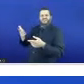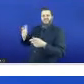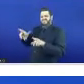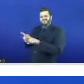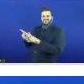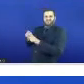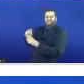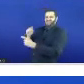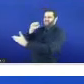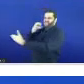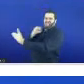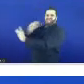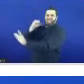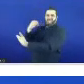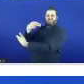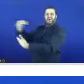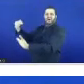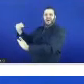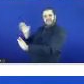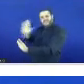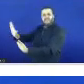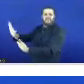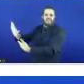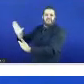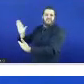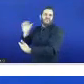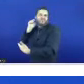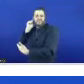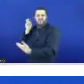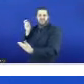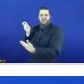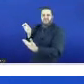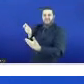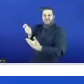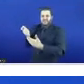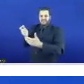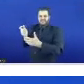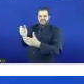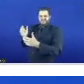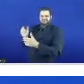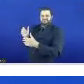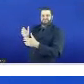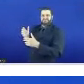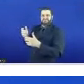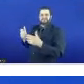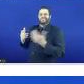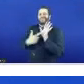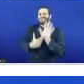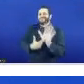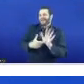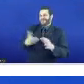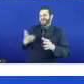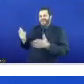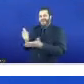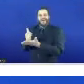the ways in which these are identified as people who shouldn't have a voice in society, even when they aren't murdered, they